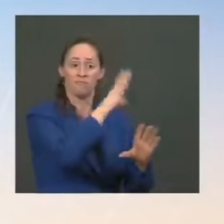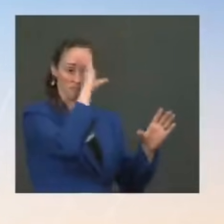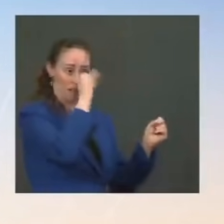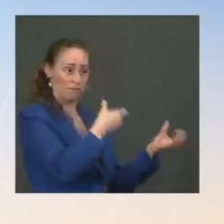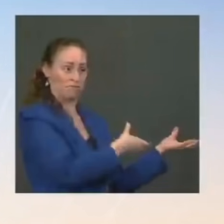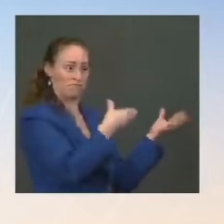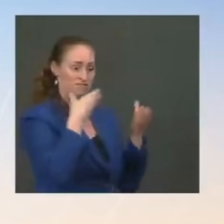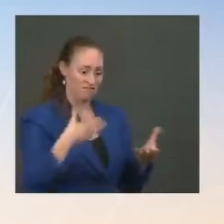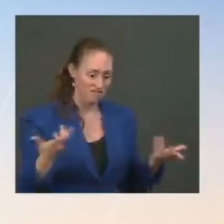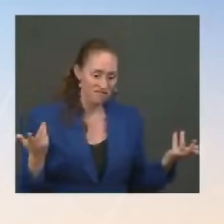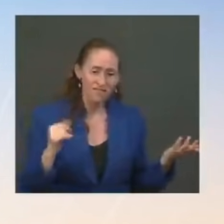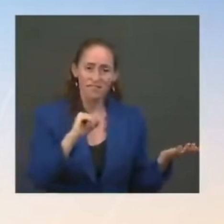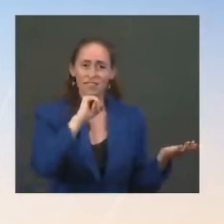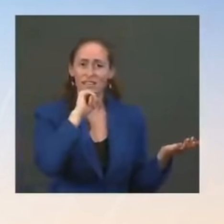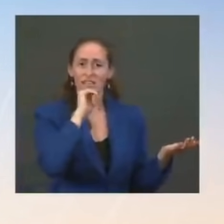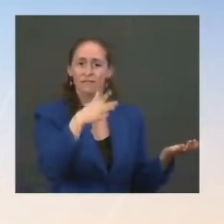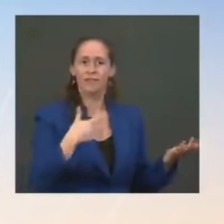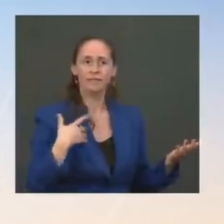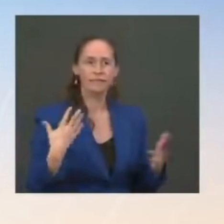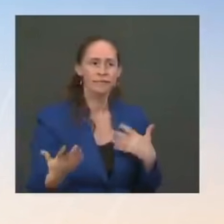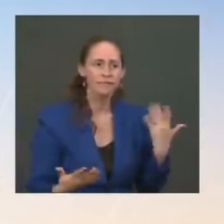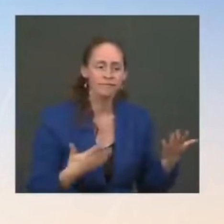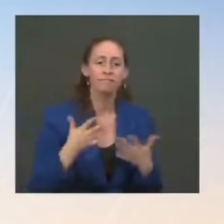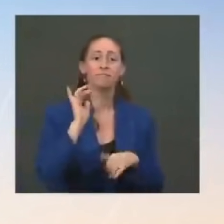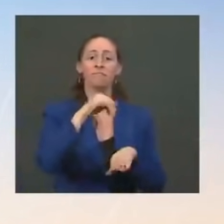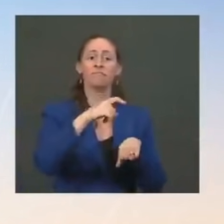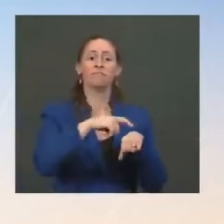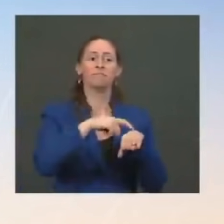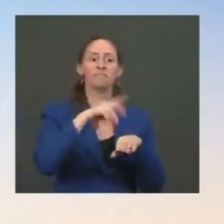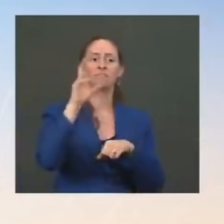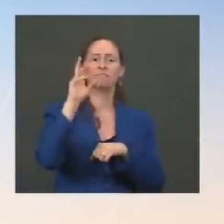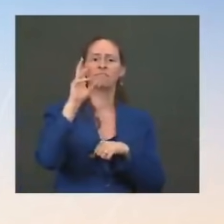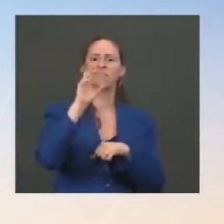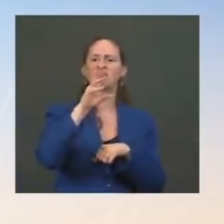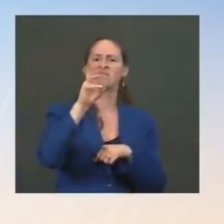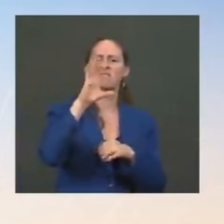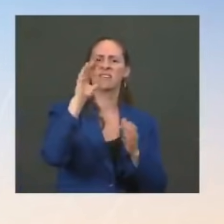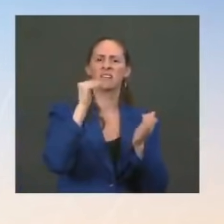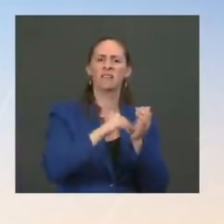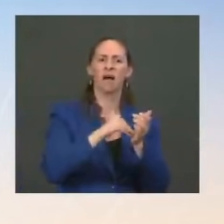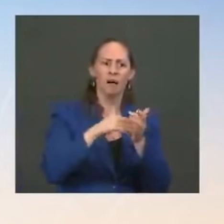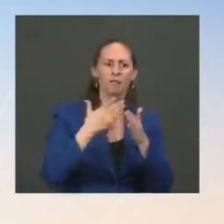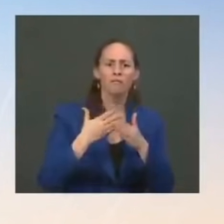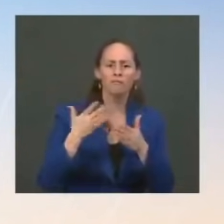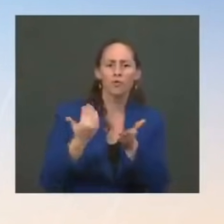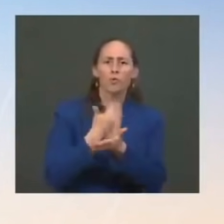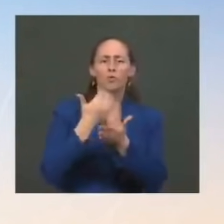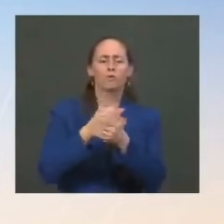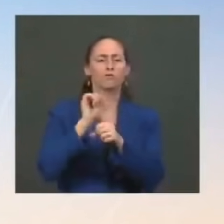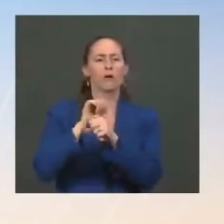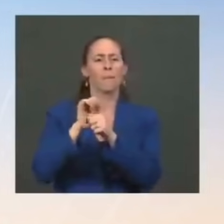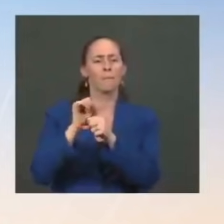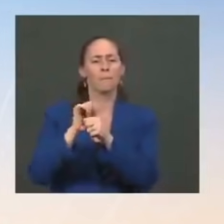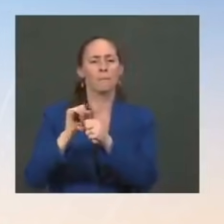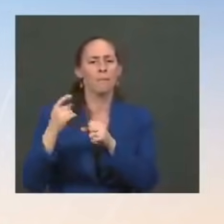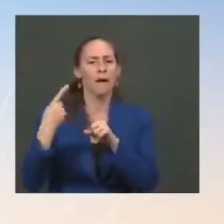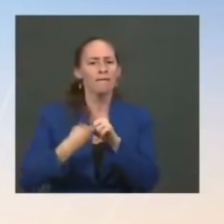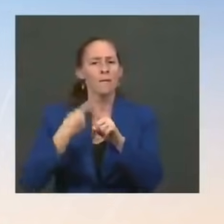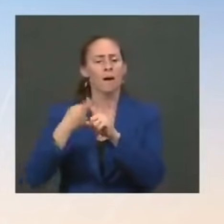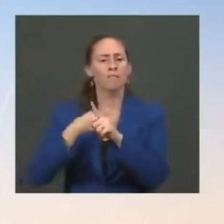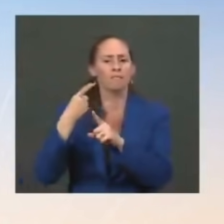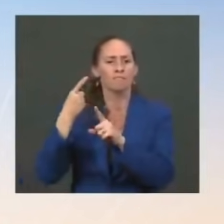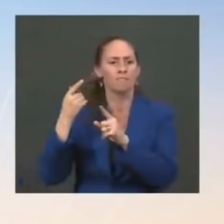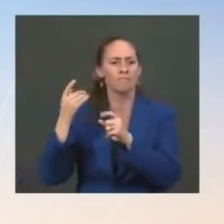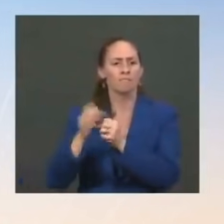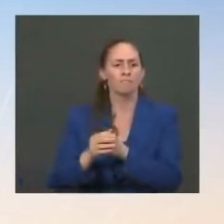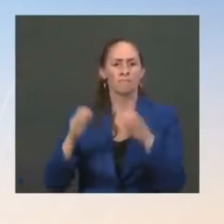averaged 600,000 jobs, which I mentioned at the top. Those are jobs per month, compared to just 60,000